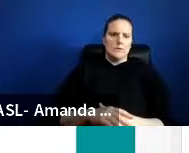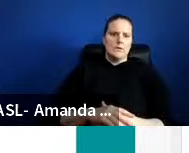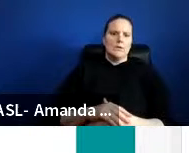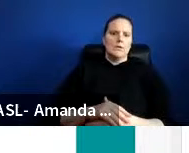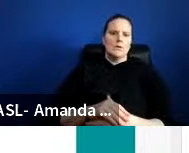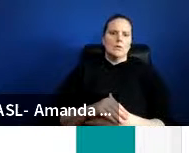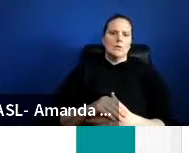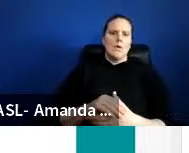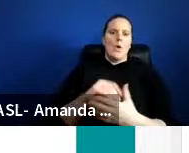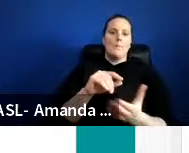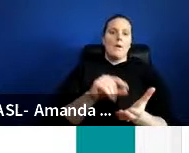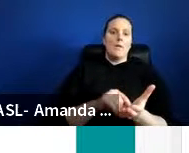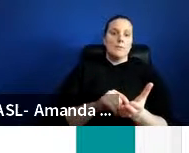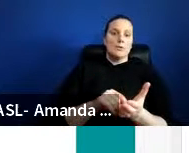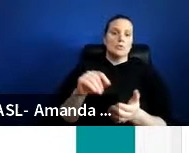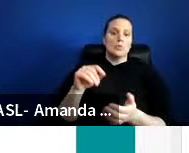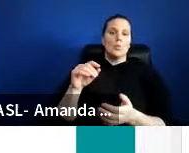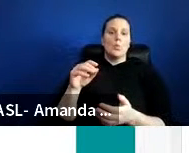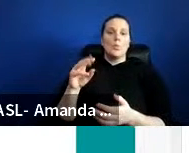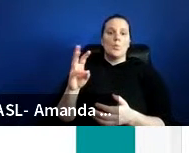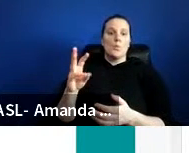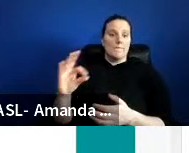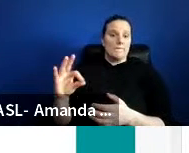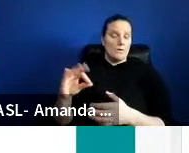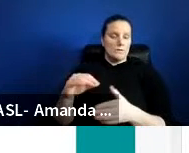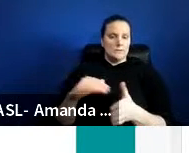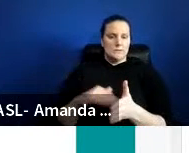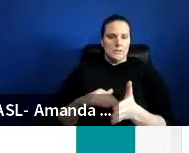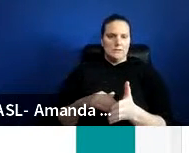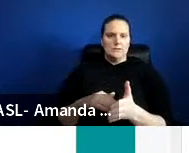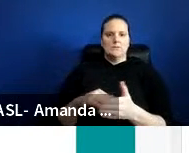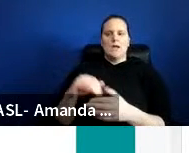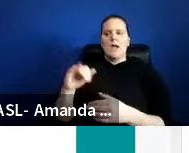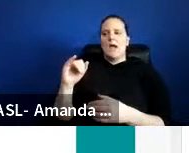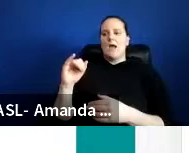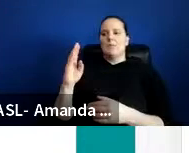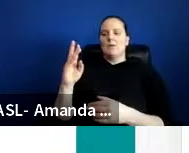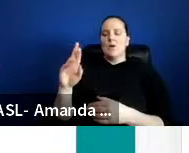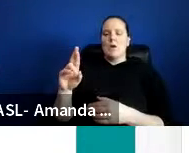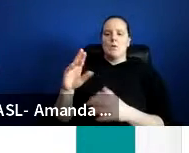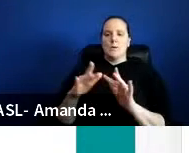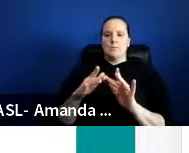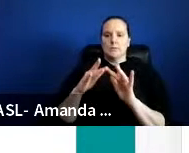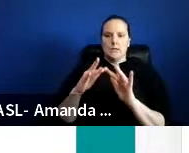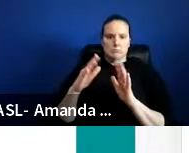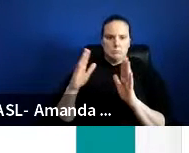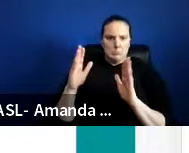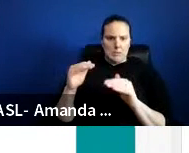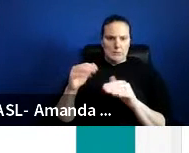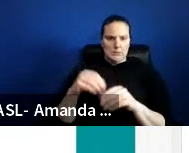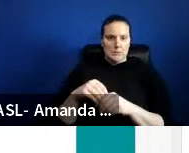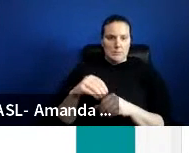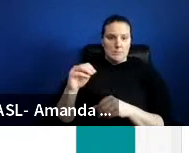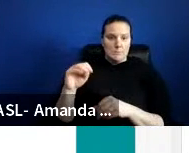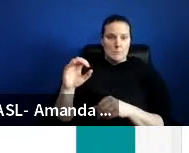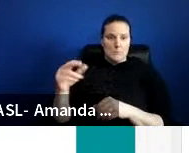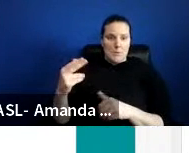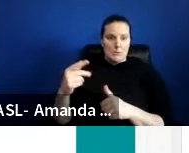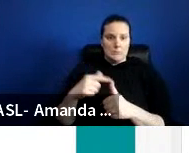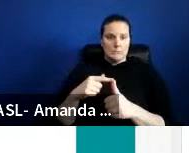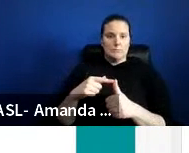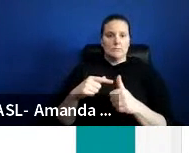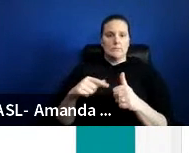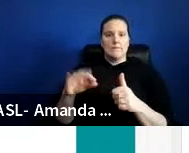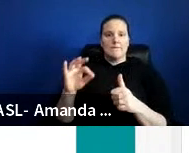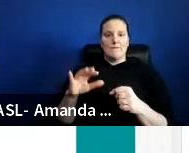are to publish the workforce study to the IBR website, which is expected in March, and then you'll be able to find